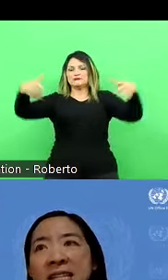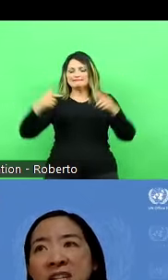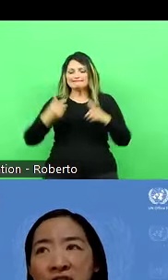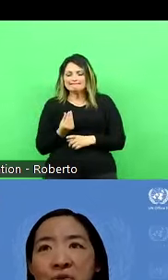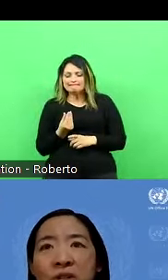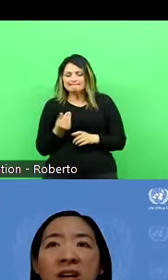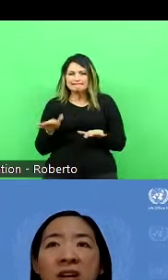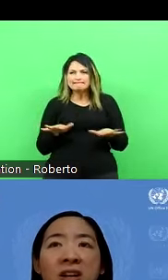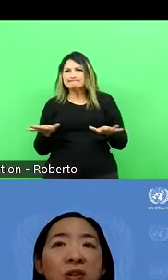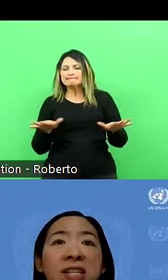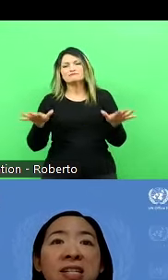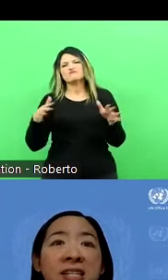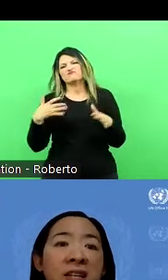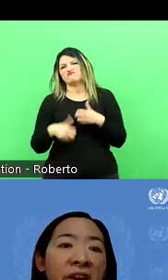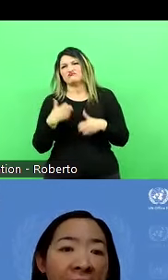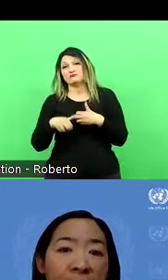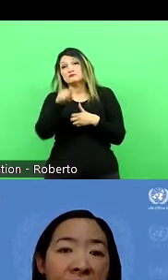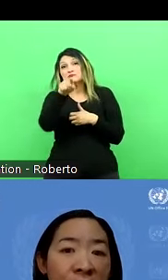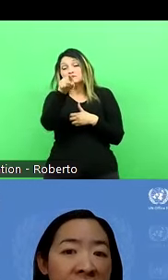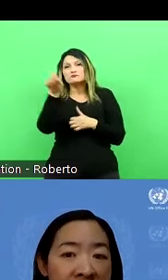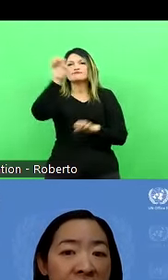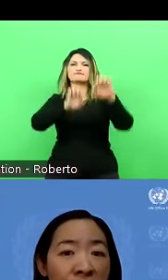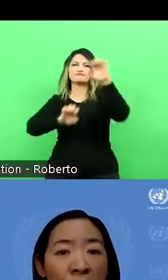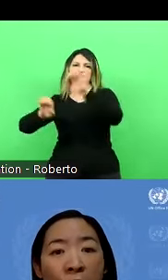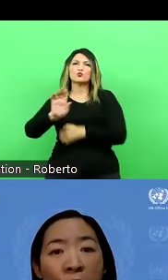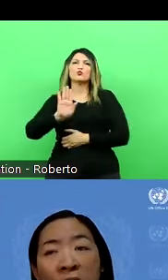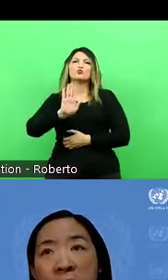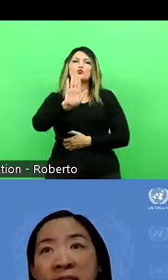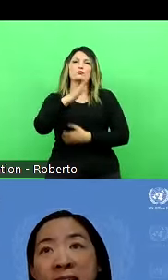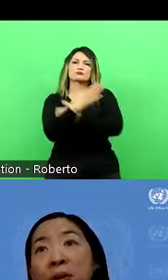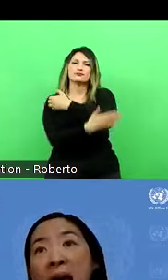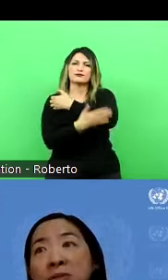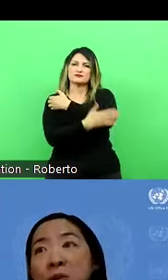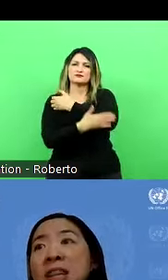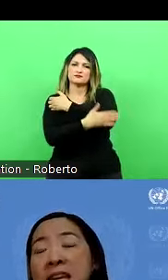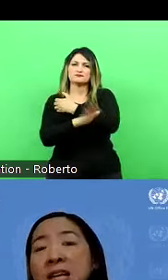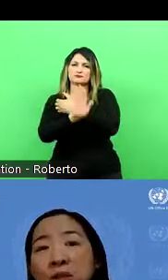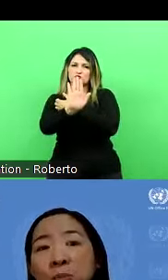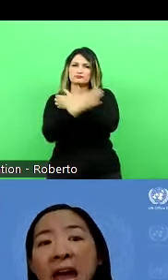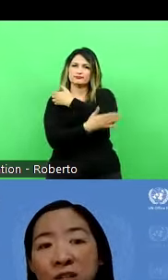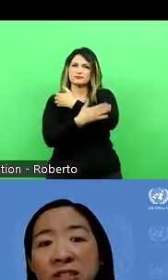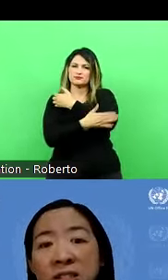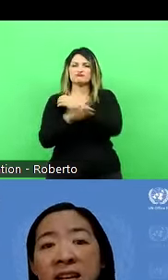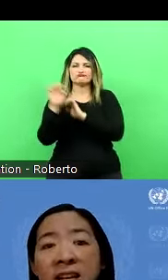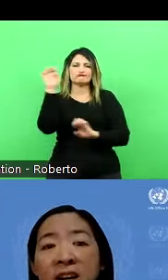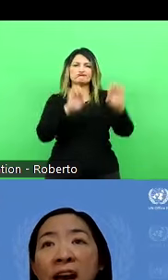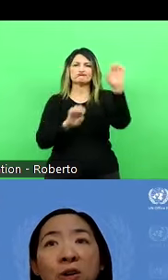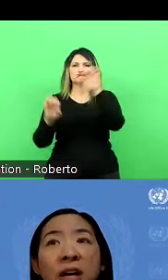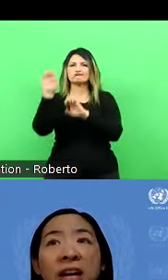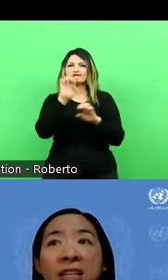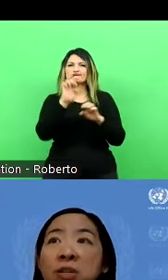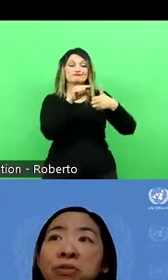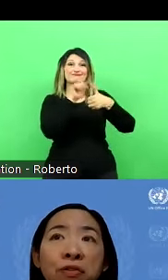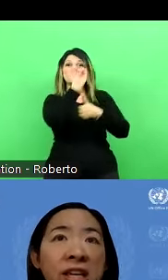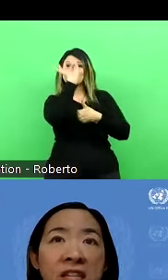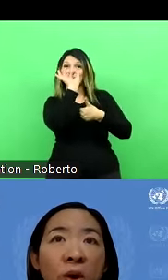sensitizing these issues. So this is a clear gap that you can see from your local government, and perhaps you can think of some actions of how you can